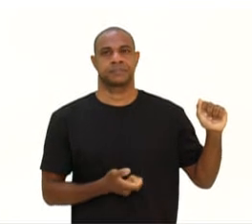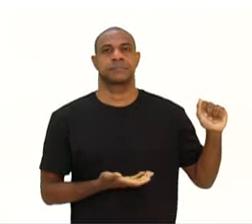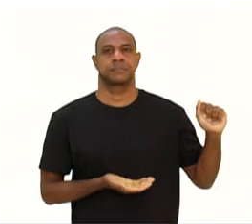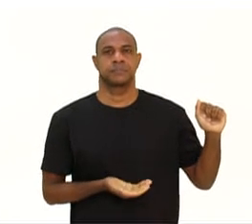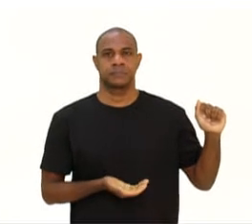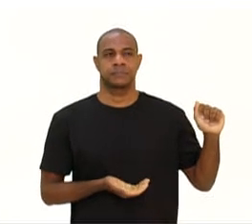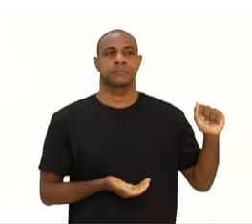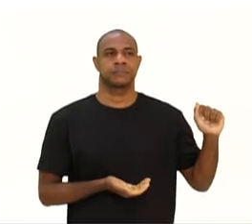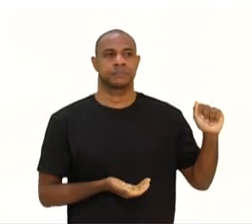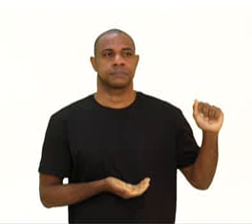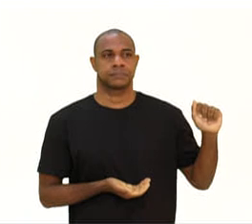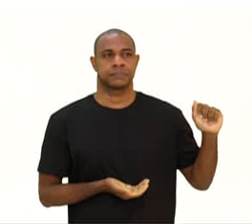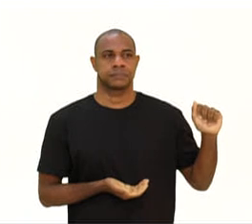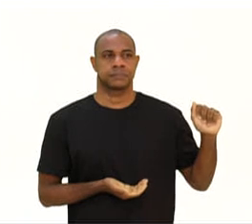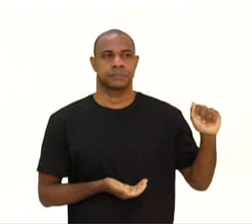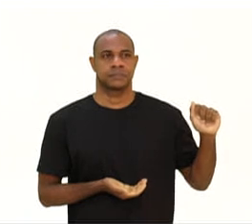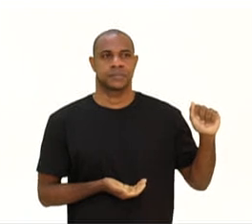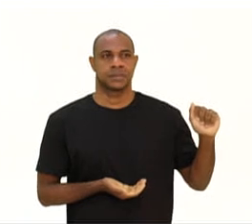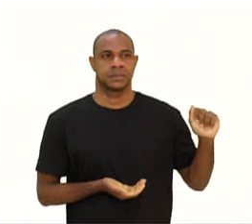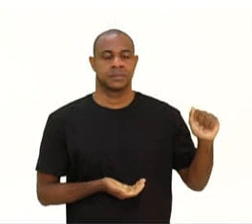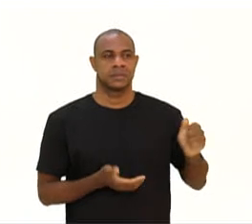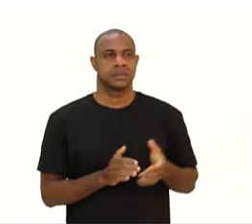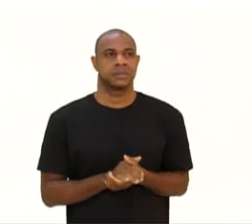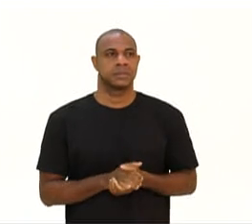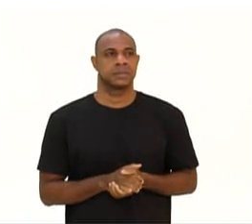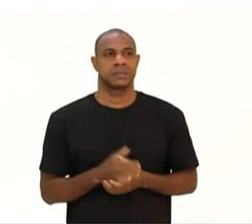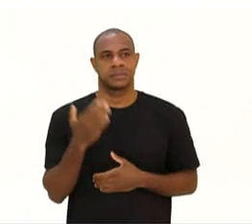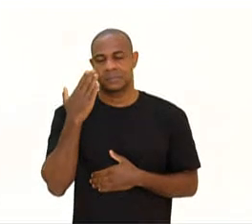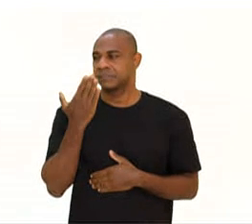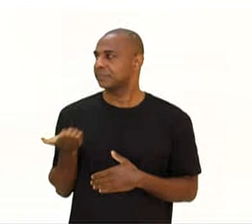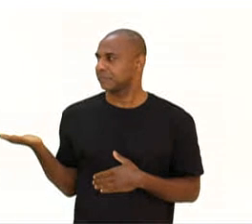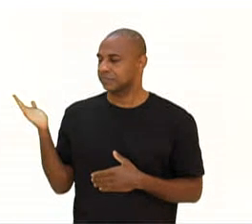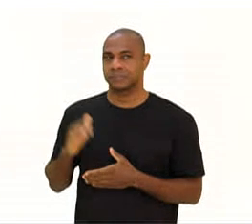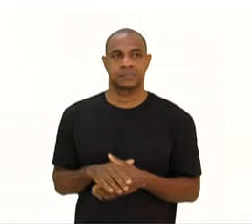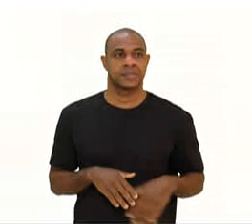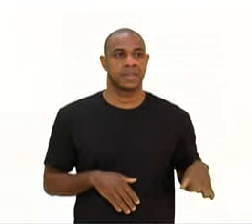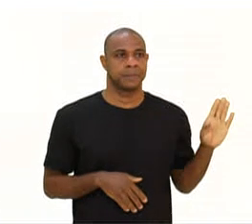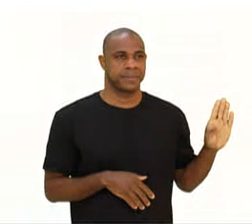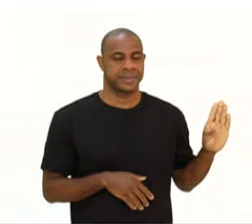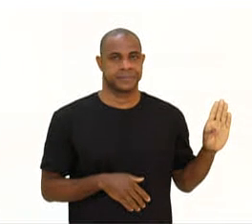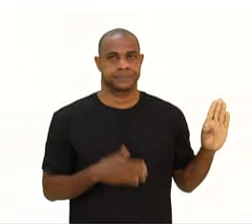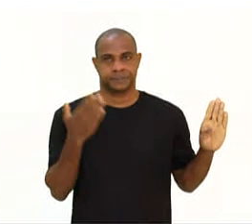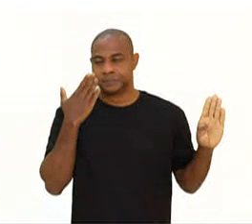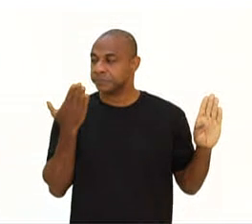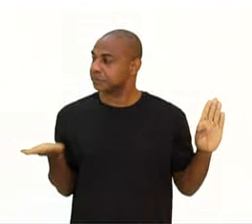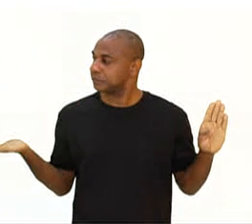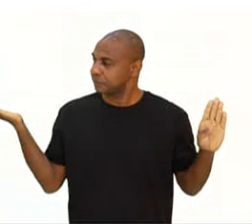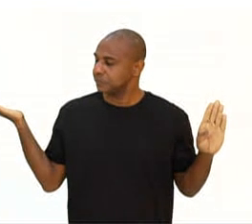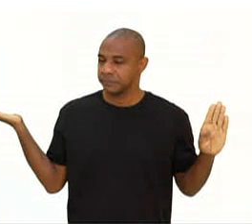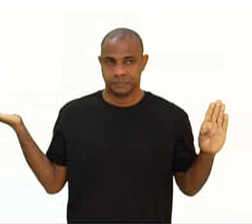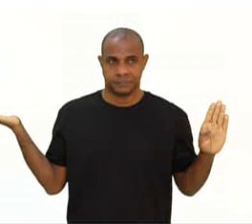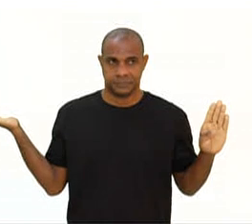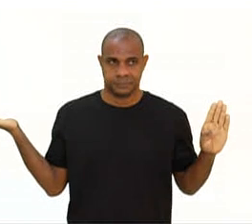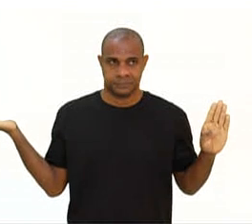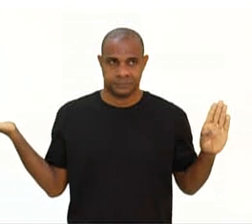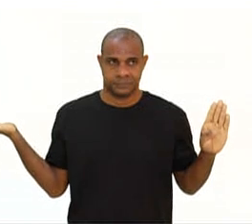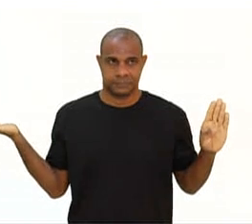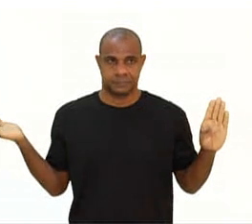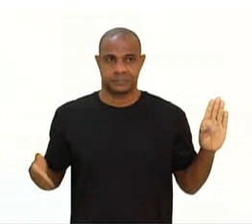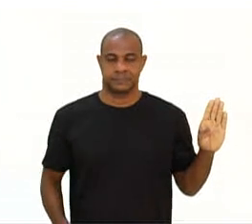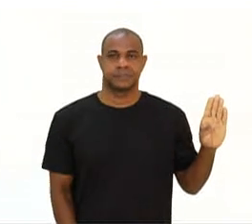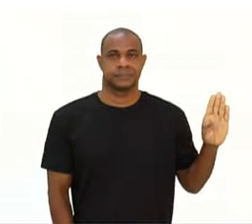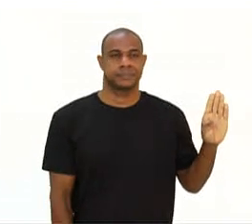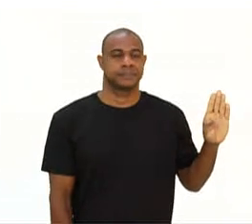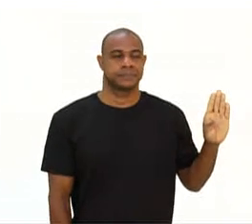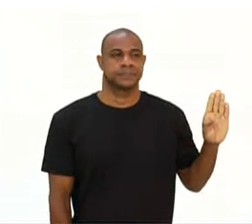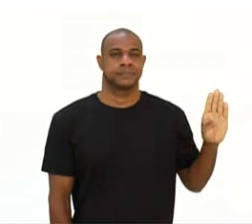drama. E qual é a ideia principal dos textos dele? The race is the center of the work. The beauty,